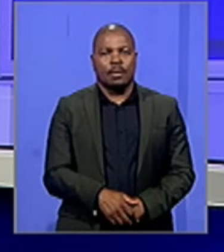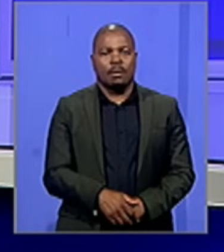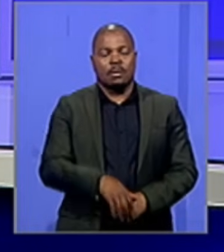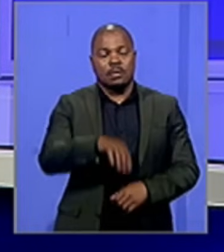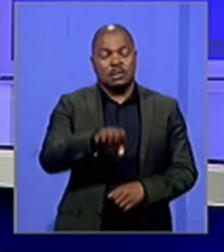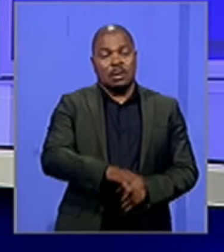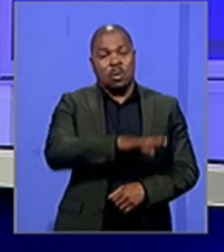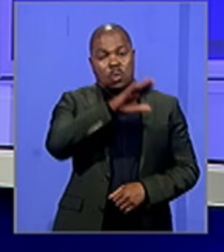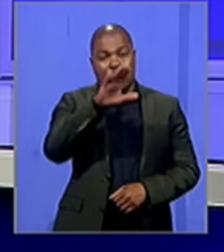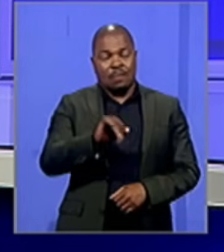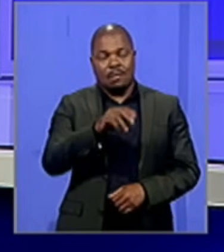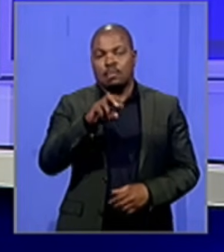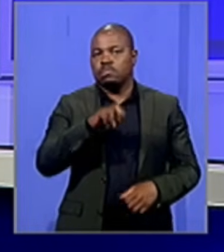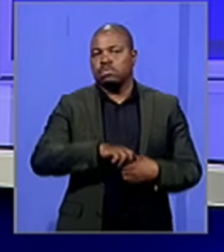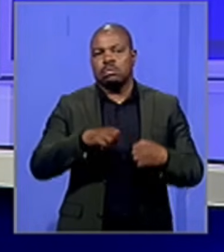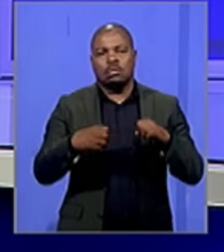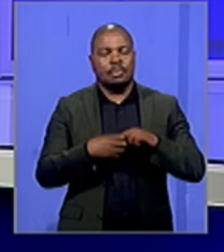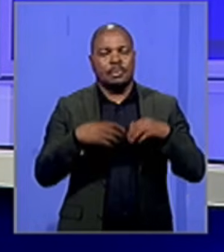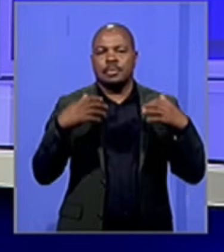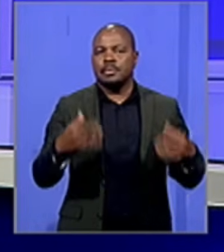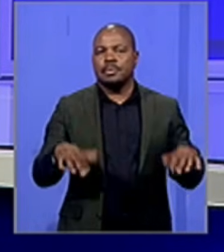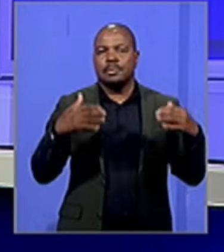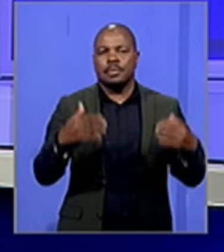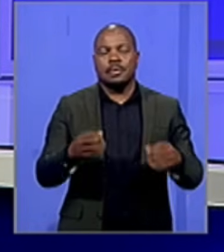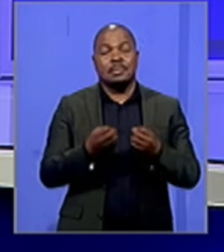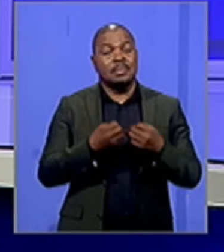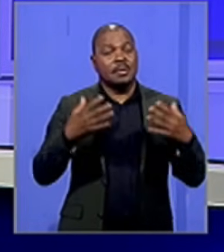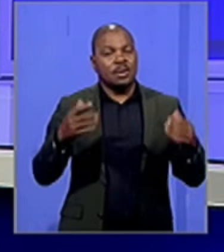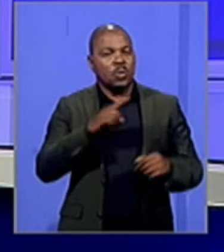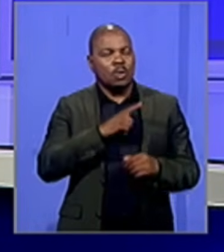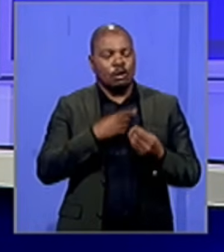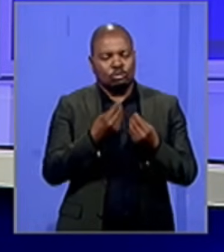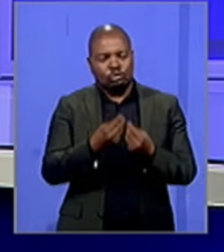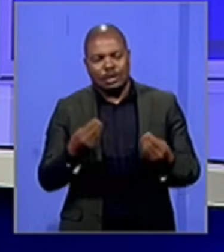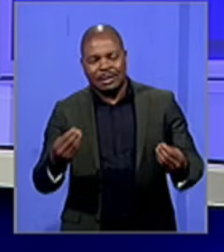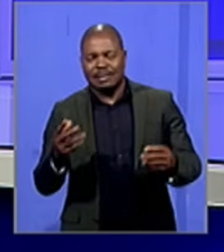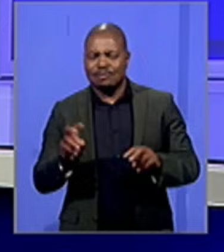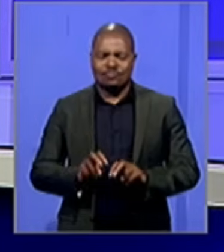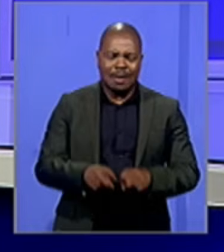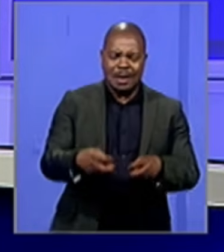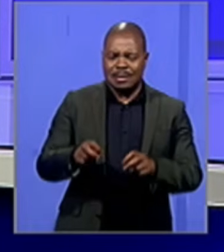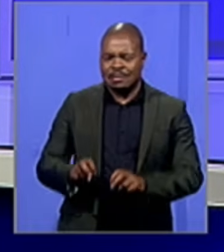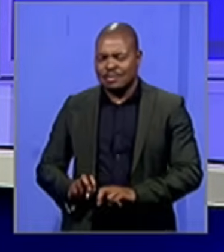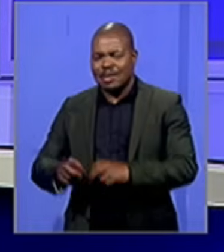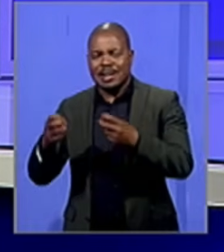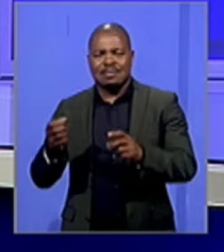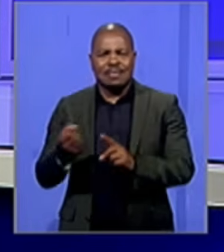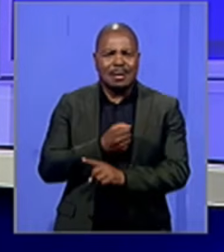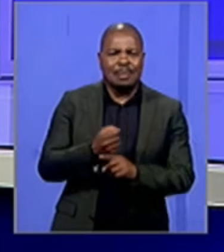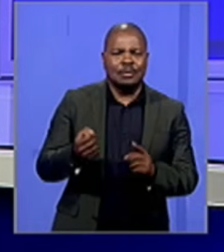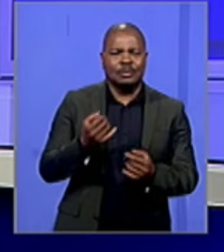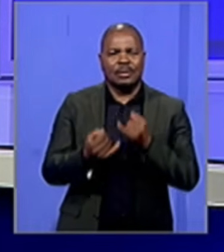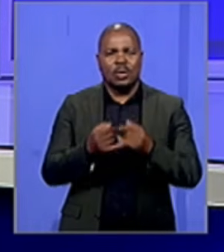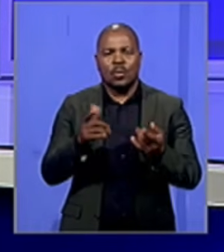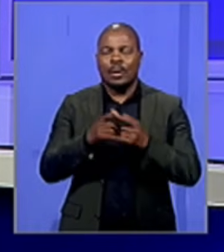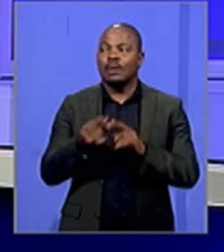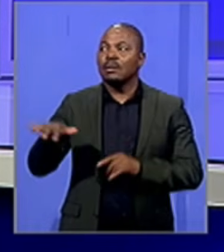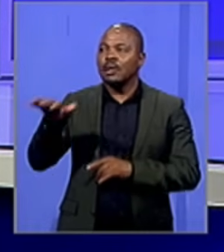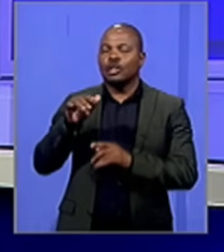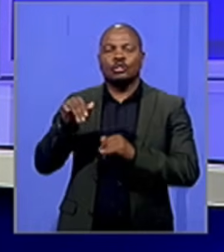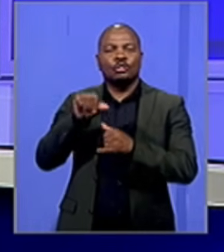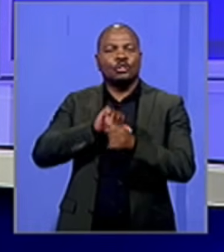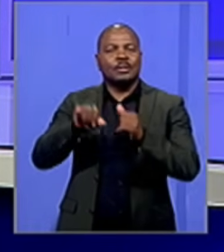Afrika Borwa e bothateng bjo bogolo bja bana bao ba tlaišwago ka tša thobalano go ditirelo tša dikgokaganyo.